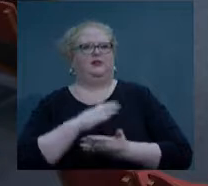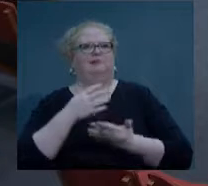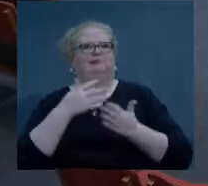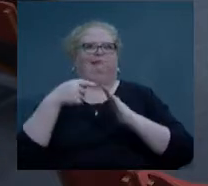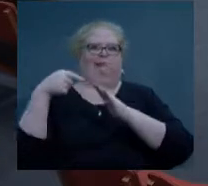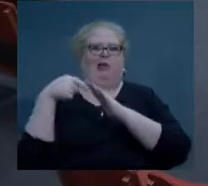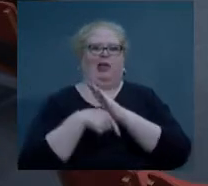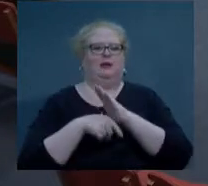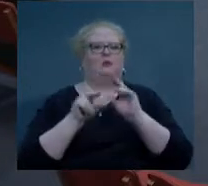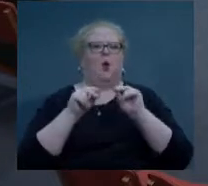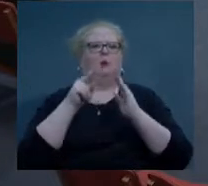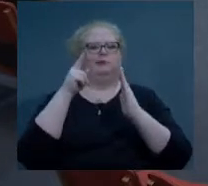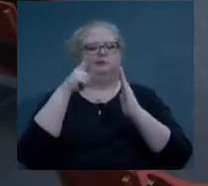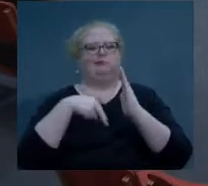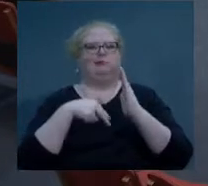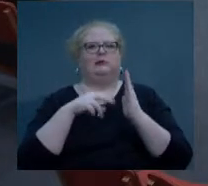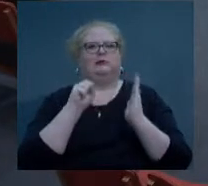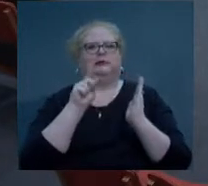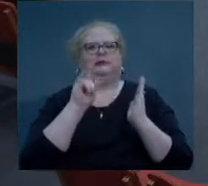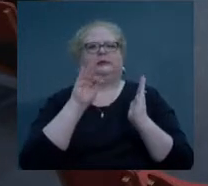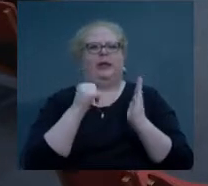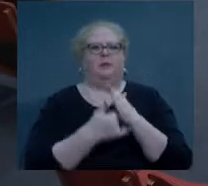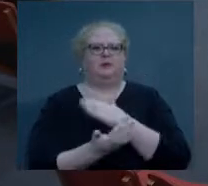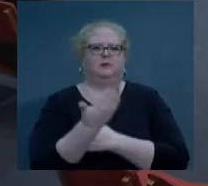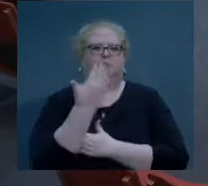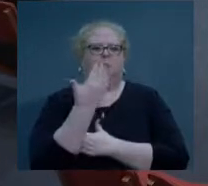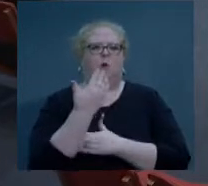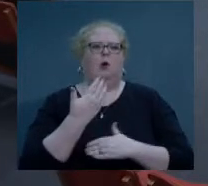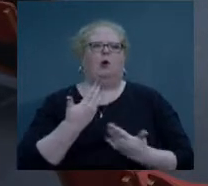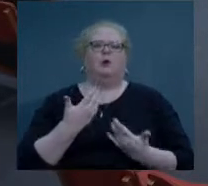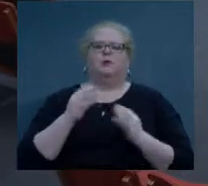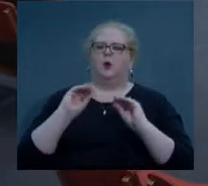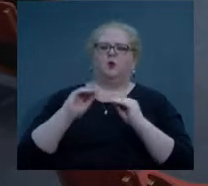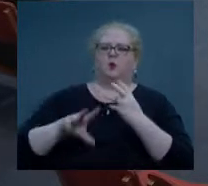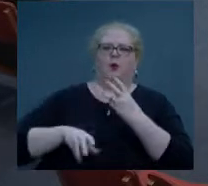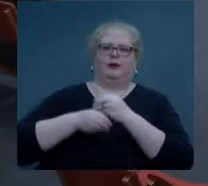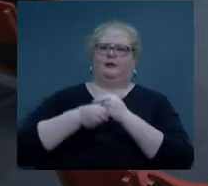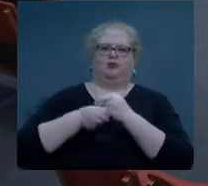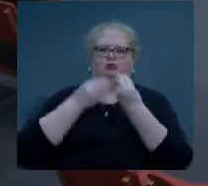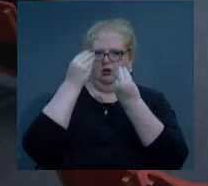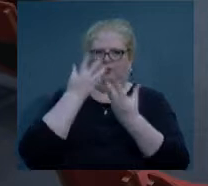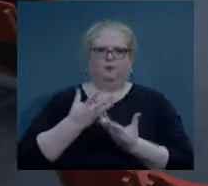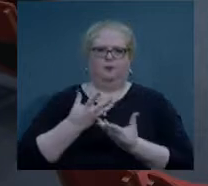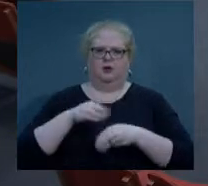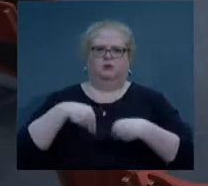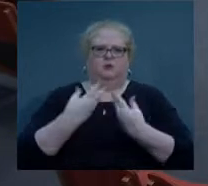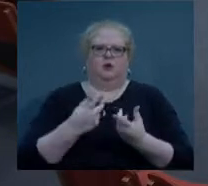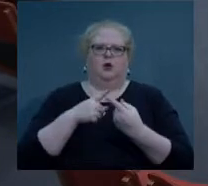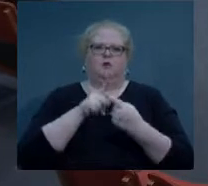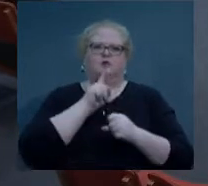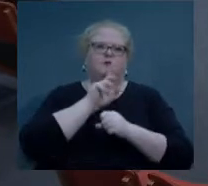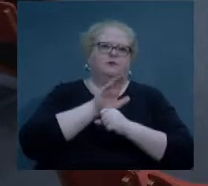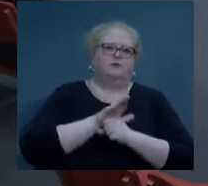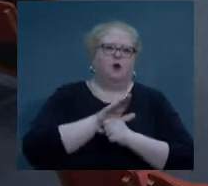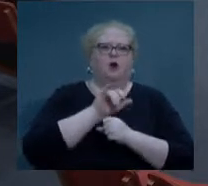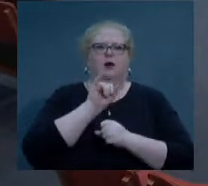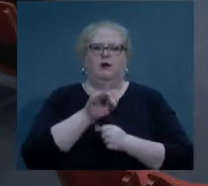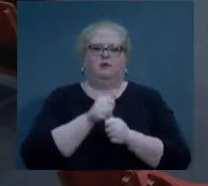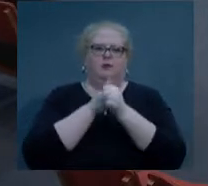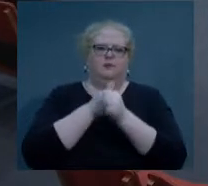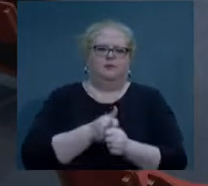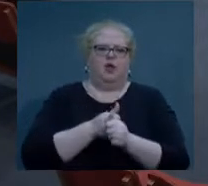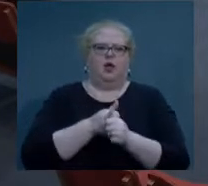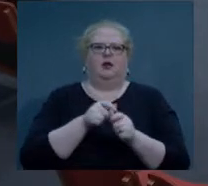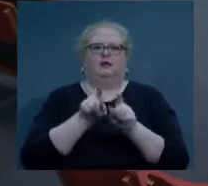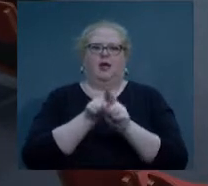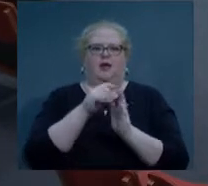morning. There's not been any additional information provided us to confirm compliance with the conditions as outlined,